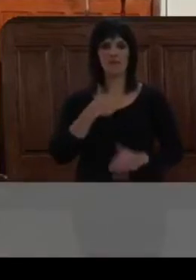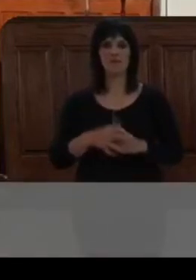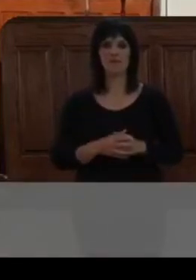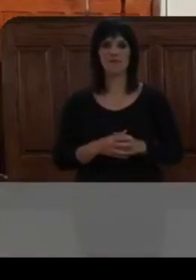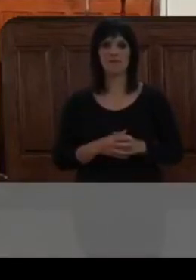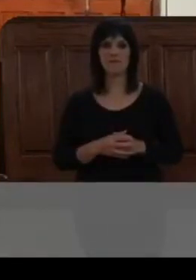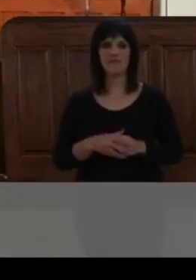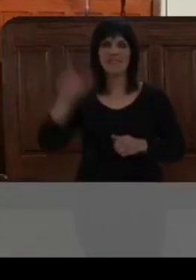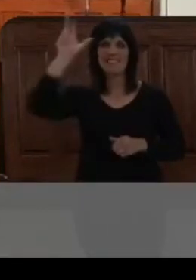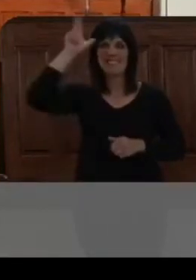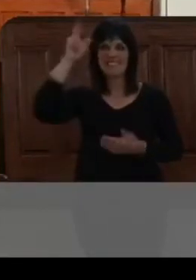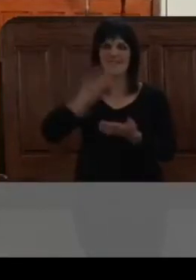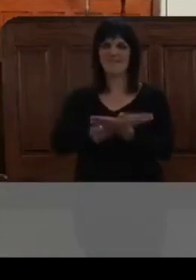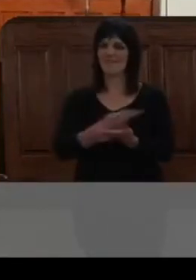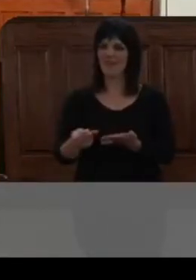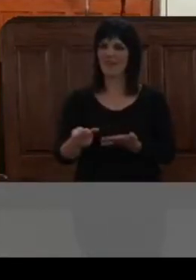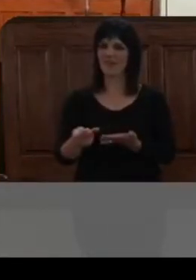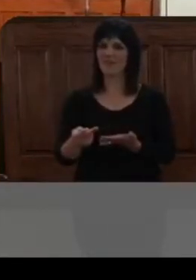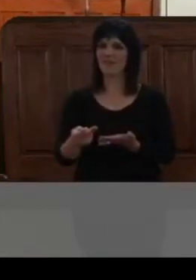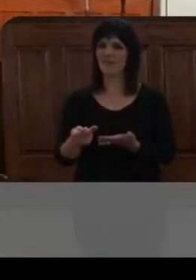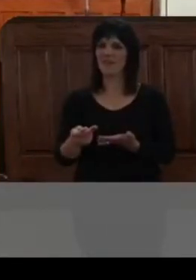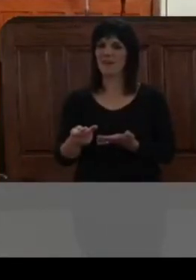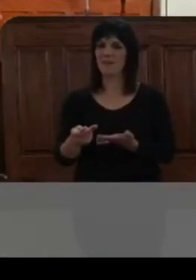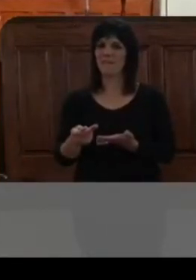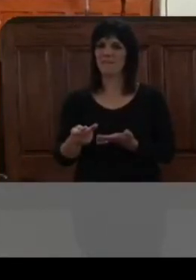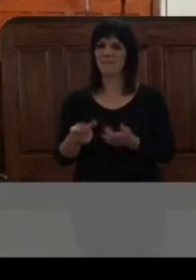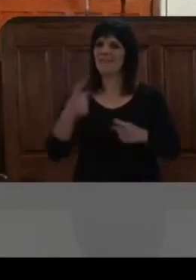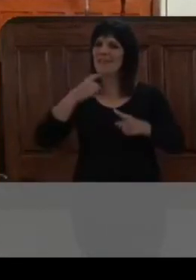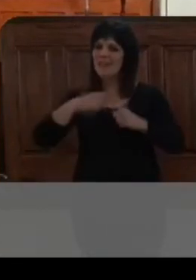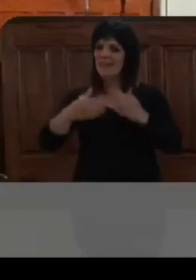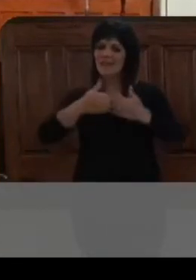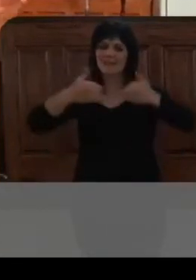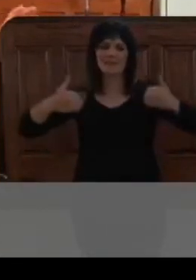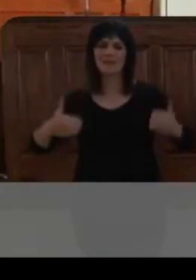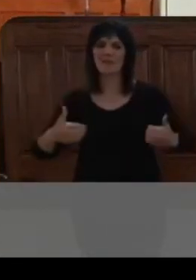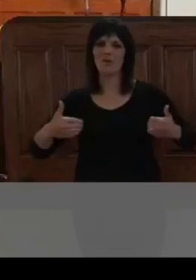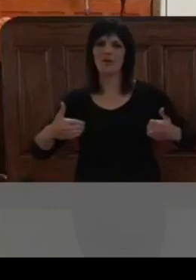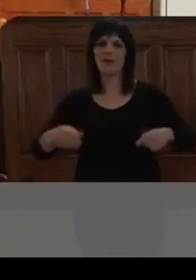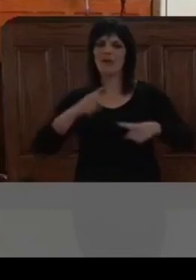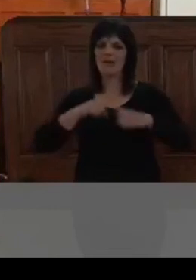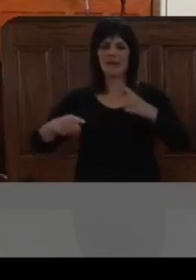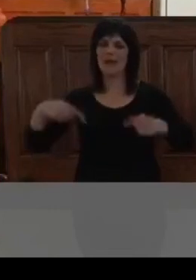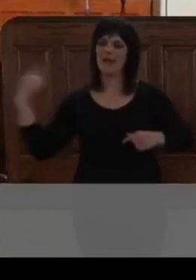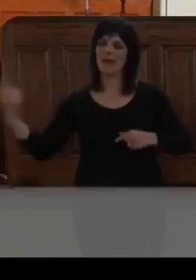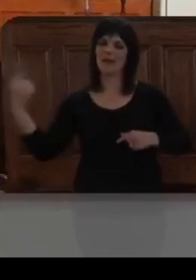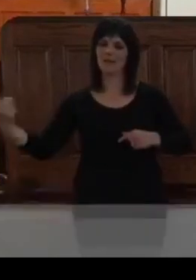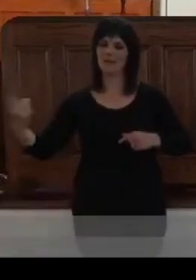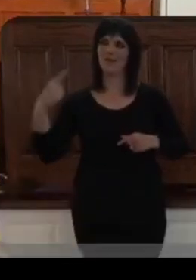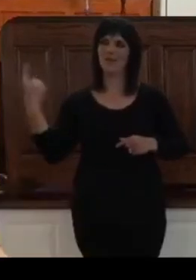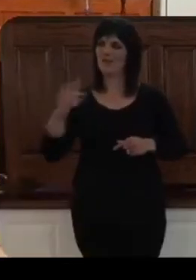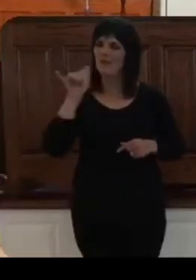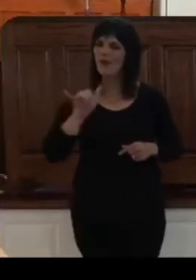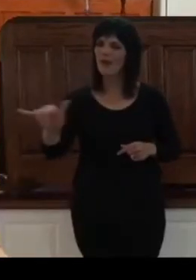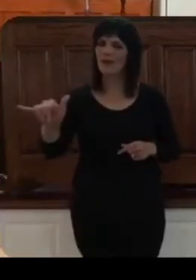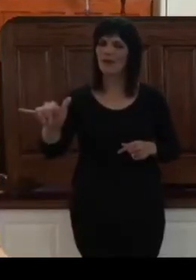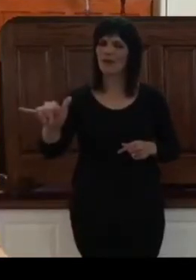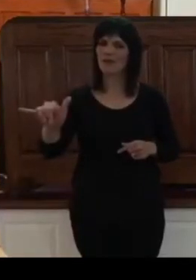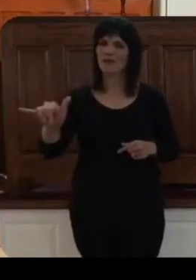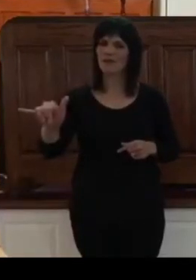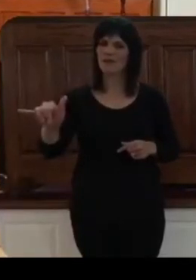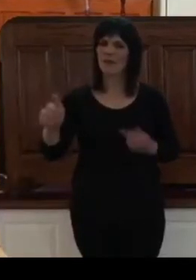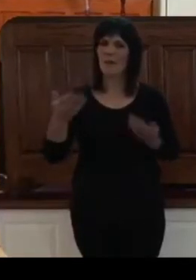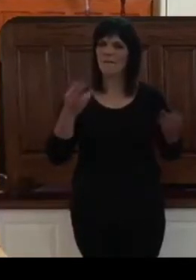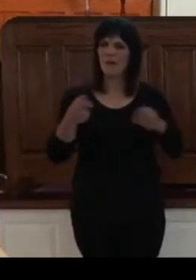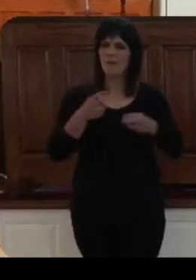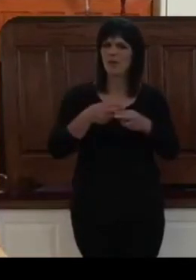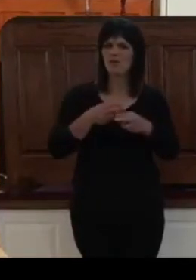This is our last part. Satan ultimately fails. He cannot separate us. He cannot isolate us forever. He can temporarily do it, but he